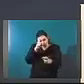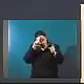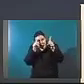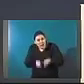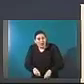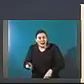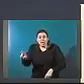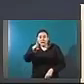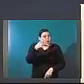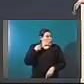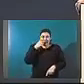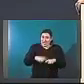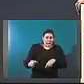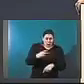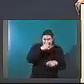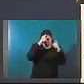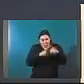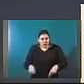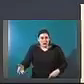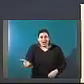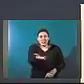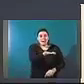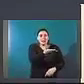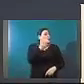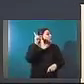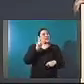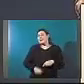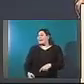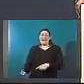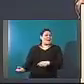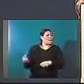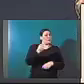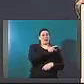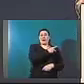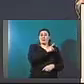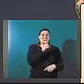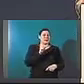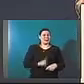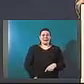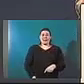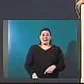me that we can't go back? We can't go back.